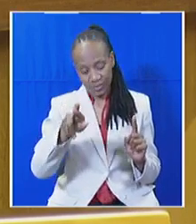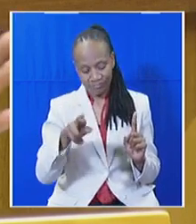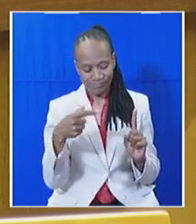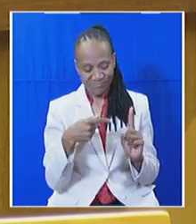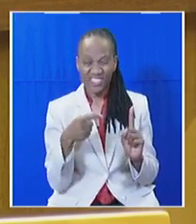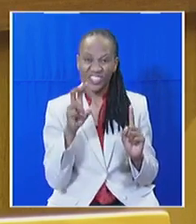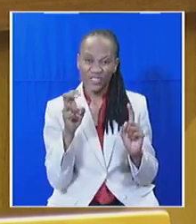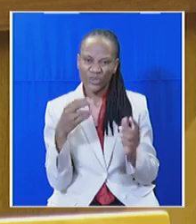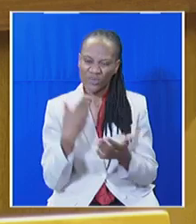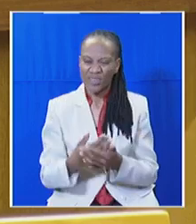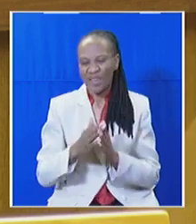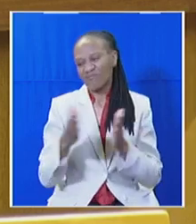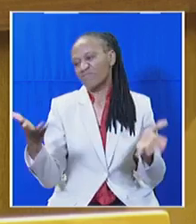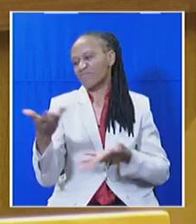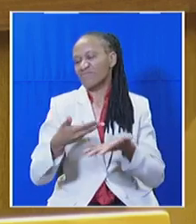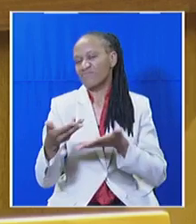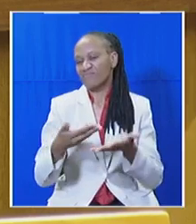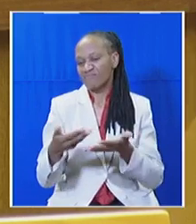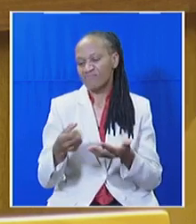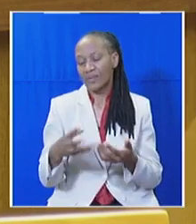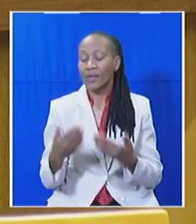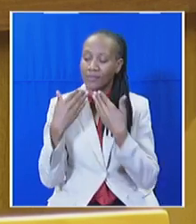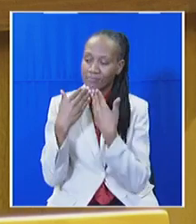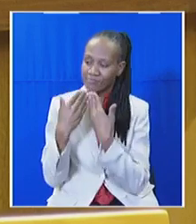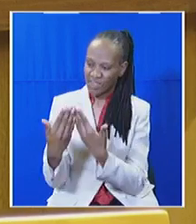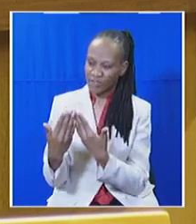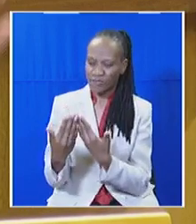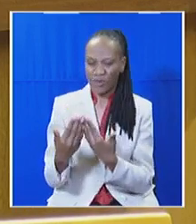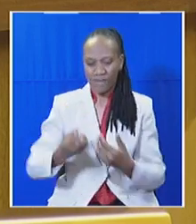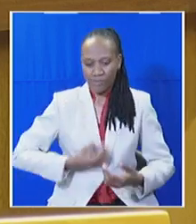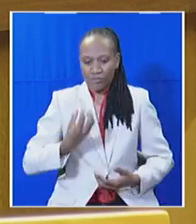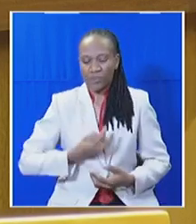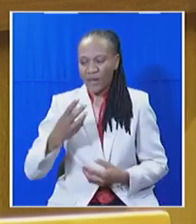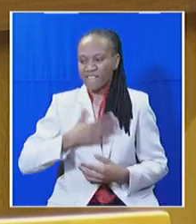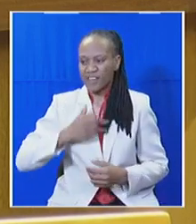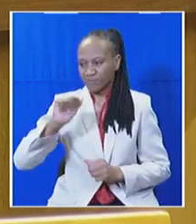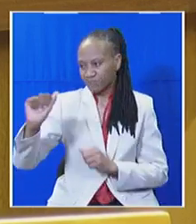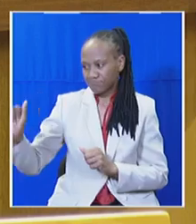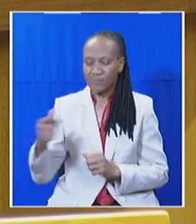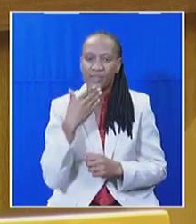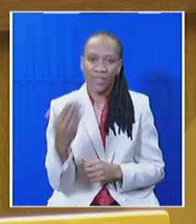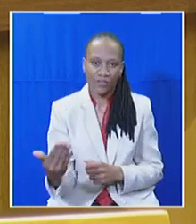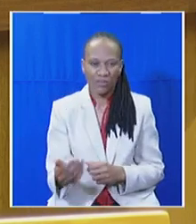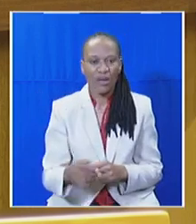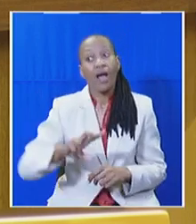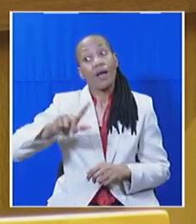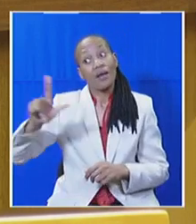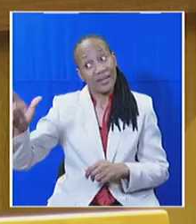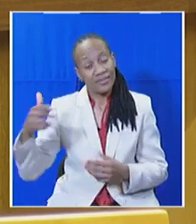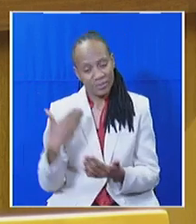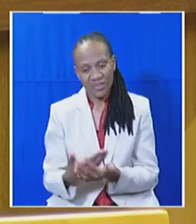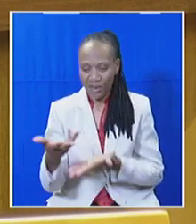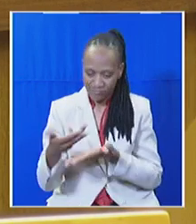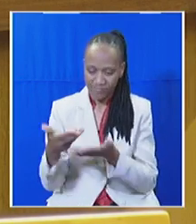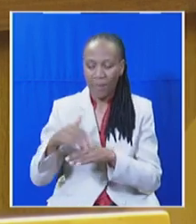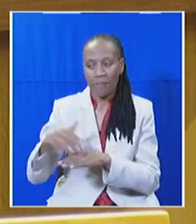I appreciate your views about it, but we can have time to talk about that.